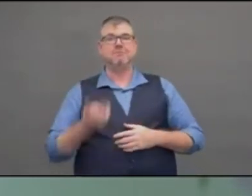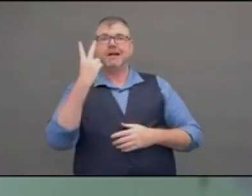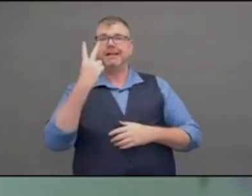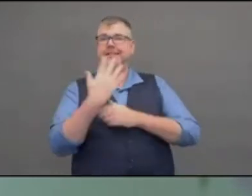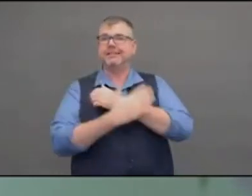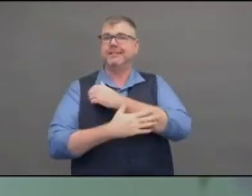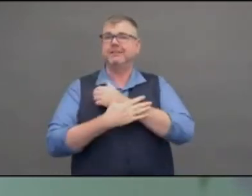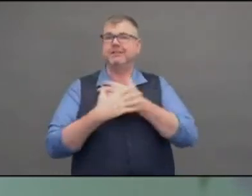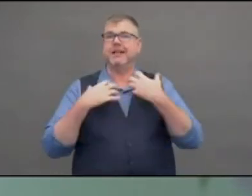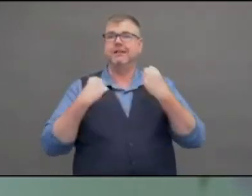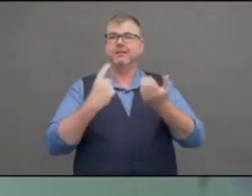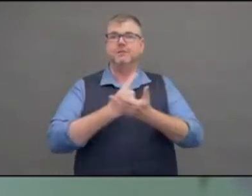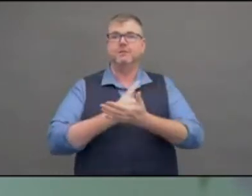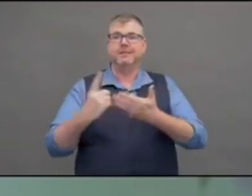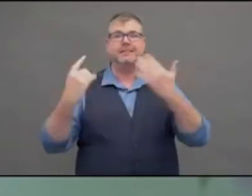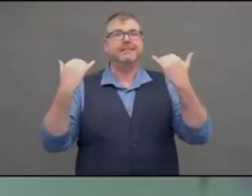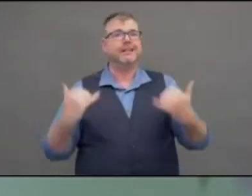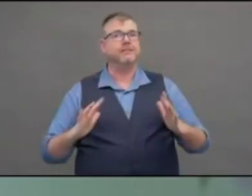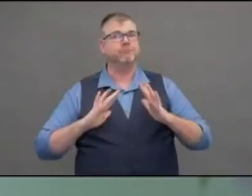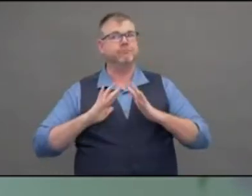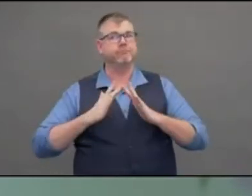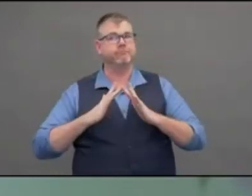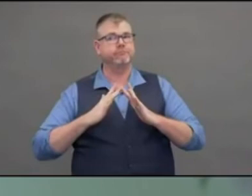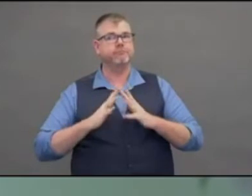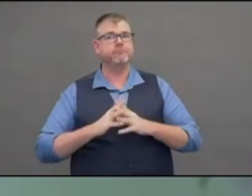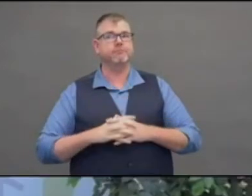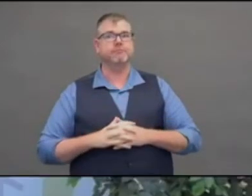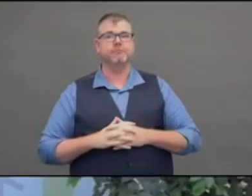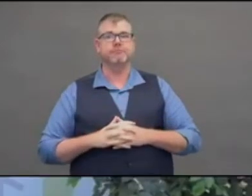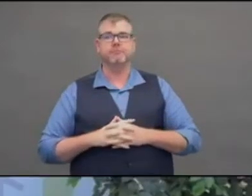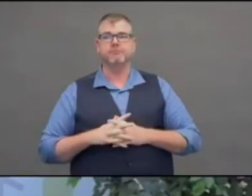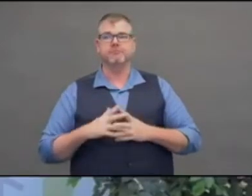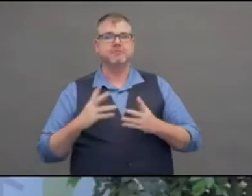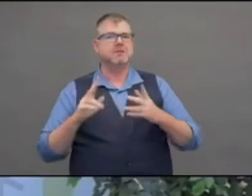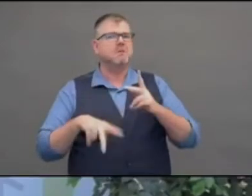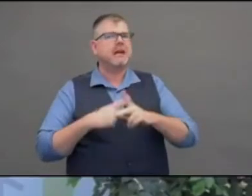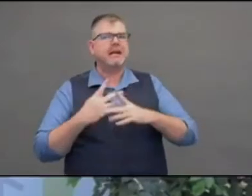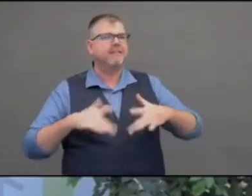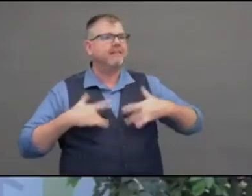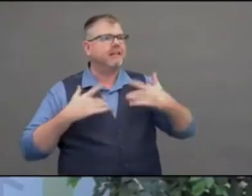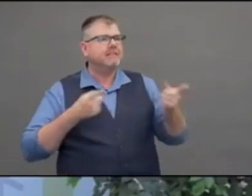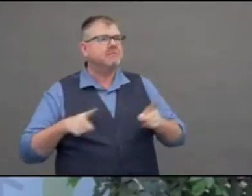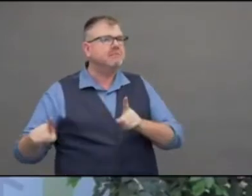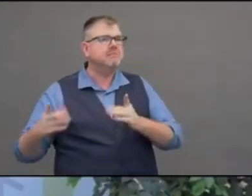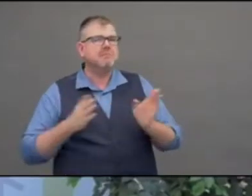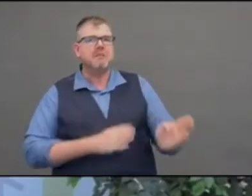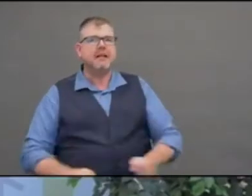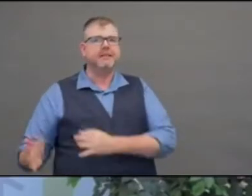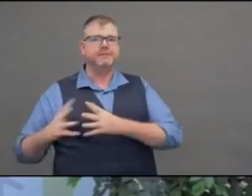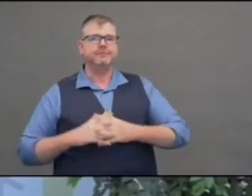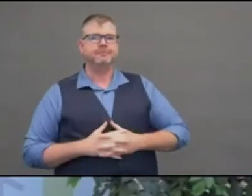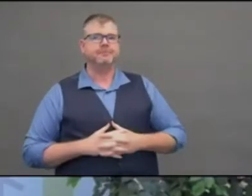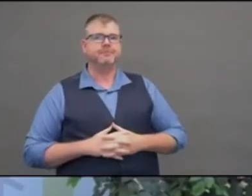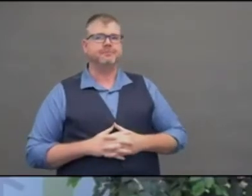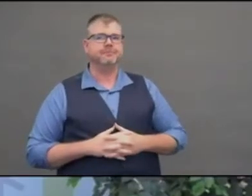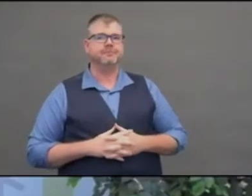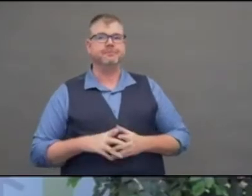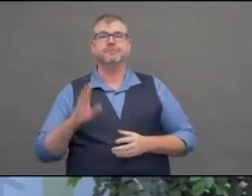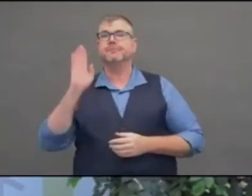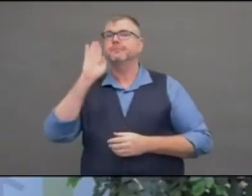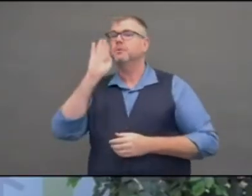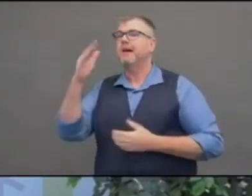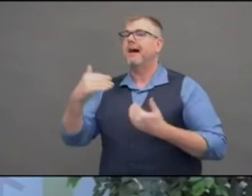virtually, what type of events are you planning for Binational Health Week this month? So we will be doing a mindfulness event. We'll be